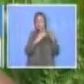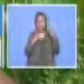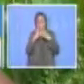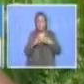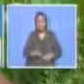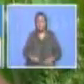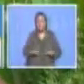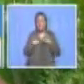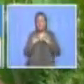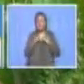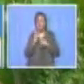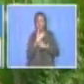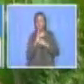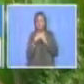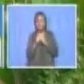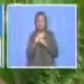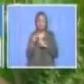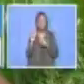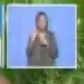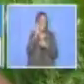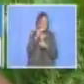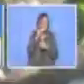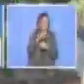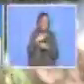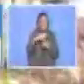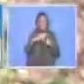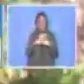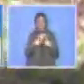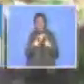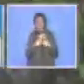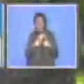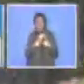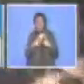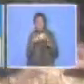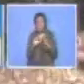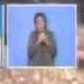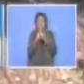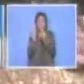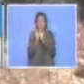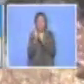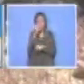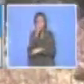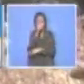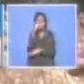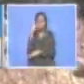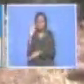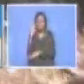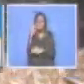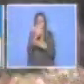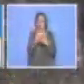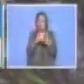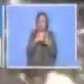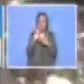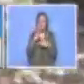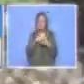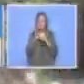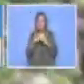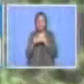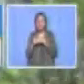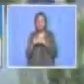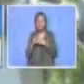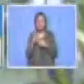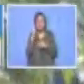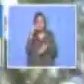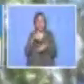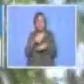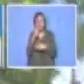about the wildlife, the birds, and the other animals that are associated with the forest. In part two, we will explore what one corporate partner is doing to